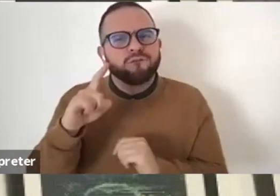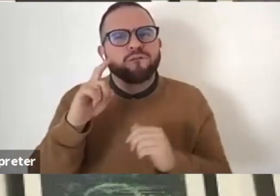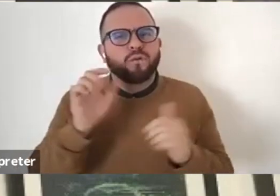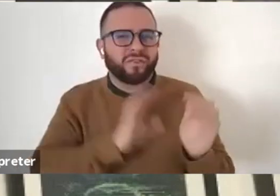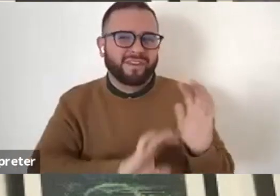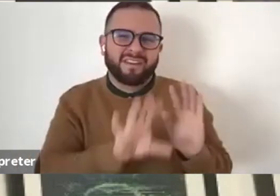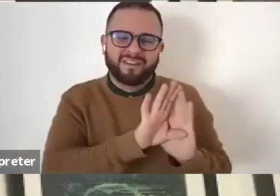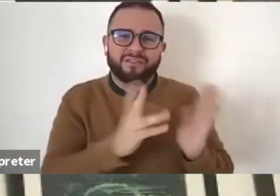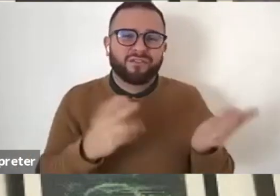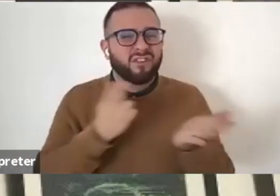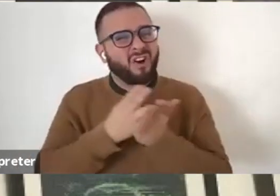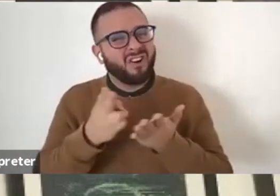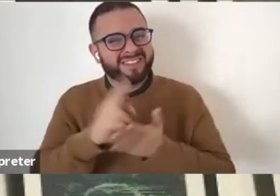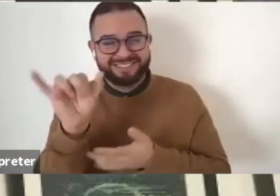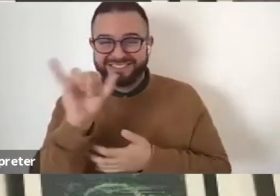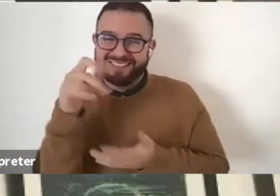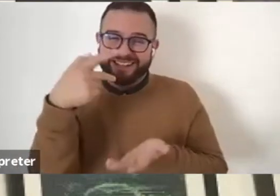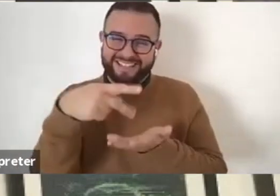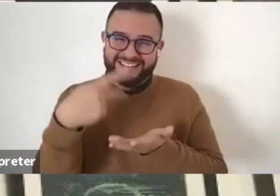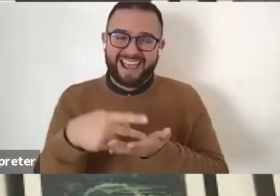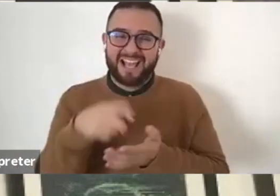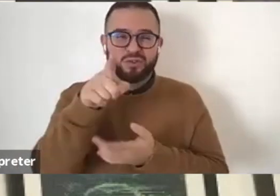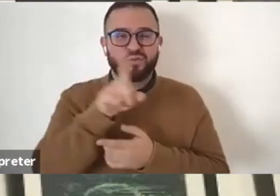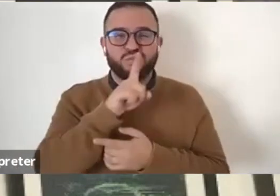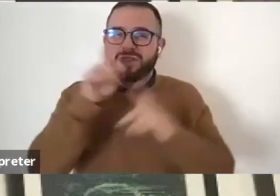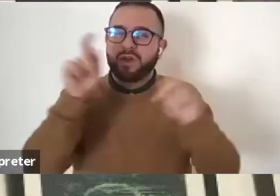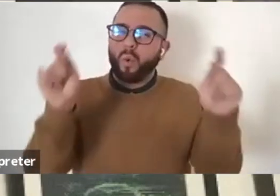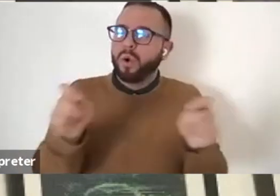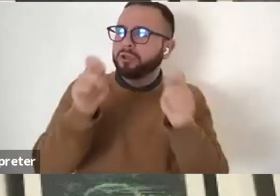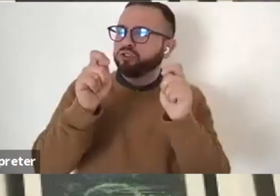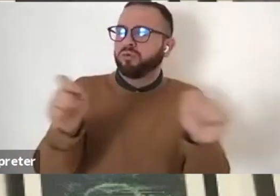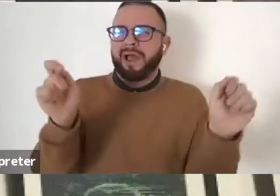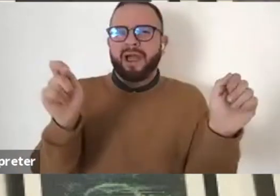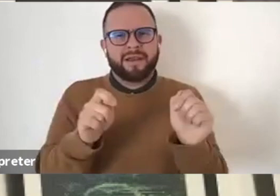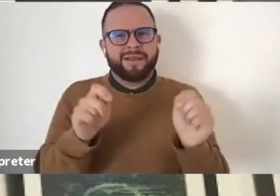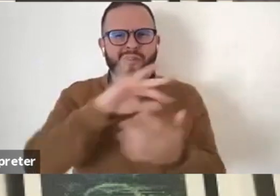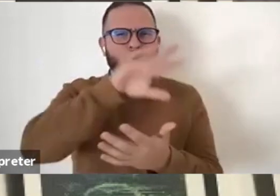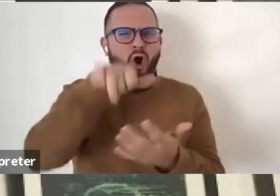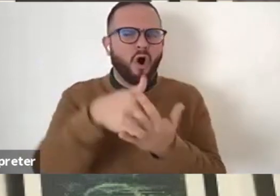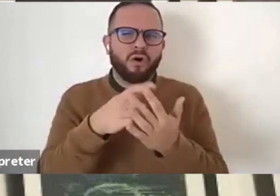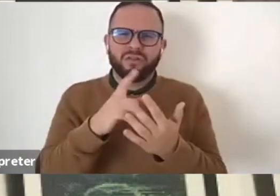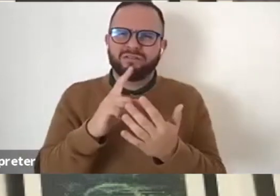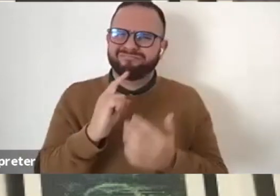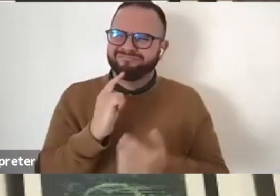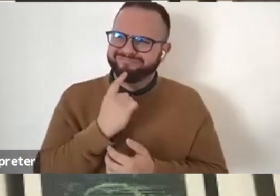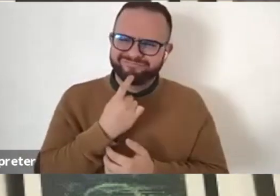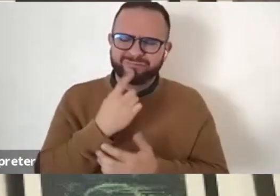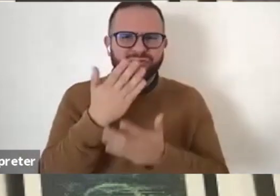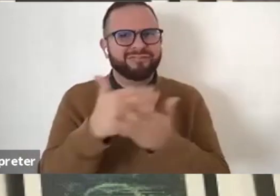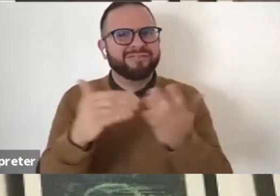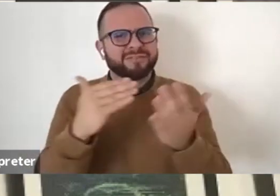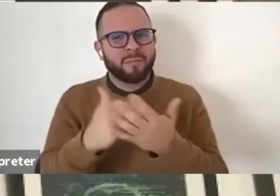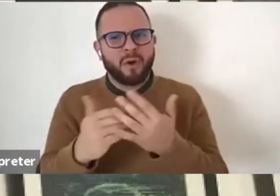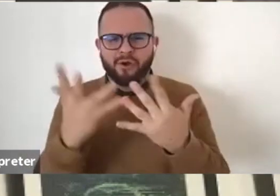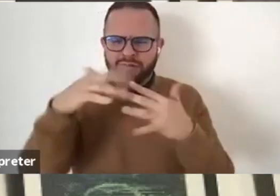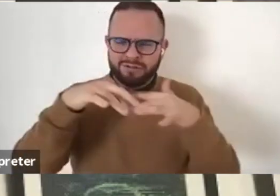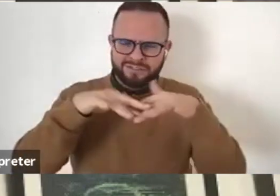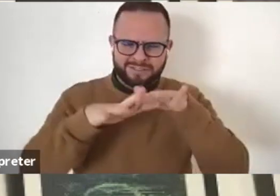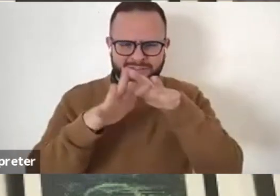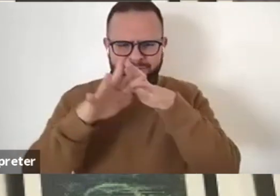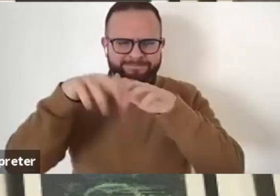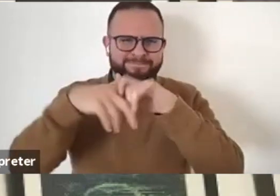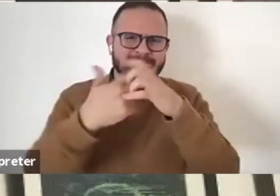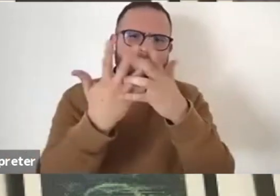I mean, in terms of how you orchestrated all of these very serious themes, even though, of course, there